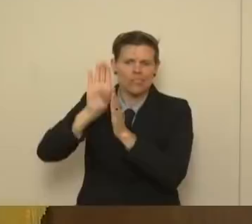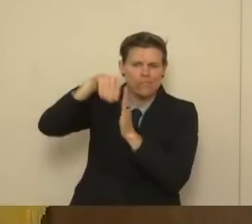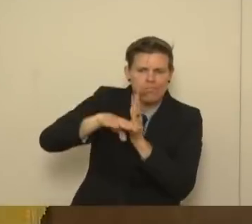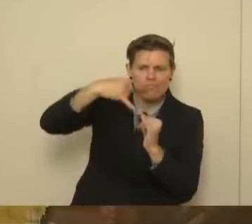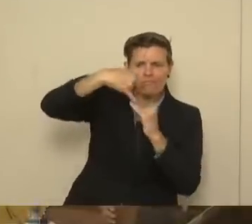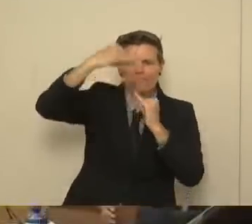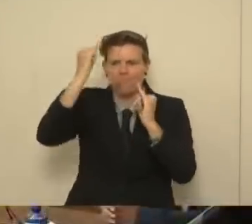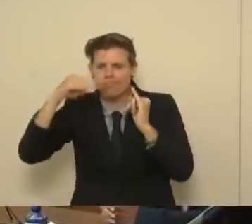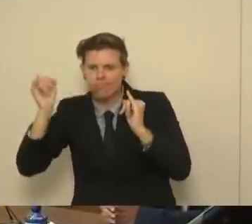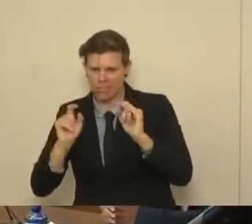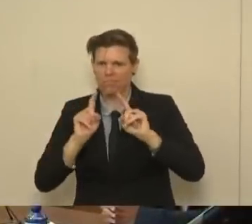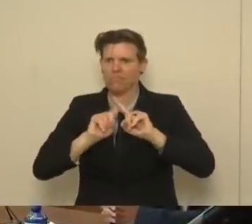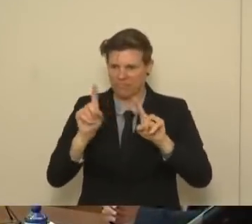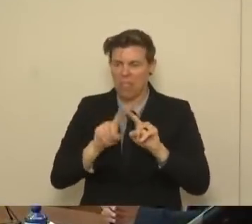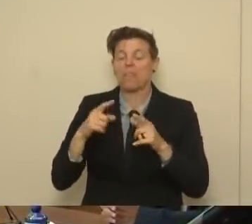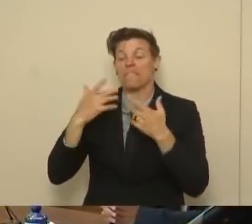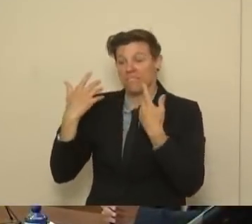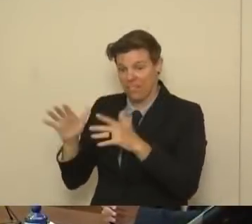on Census.